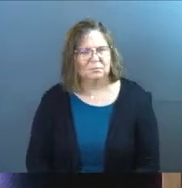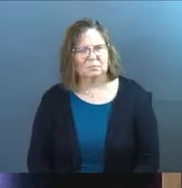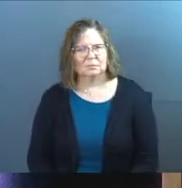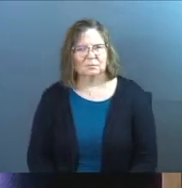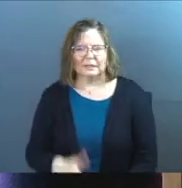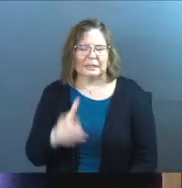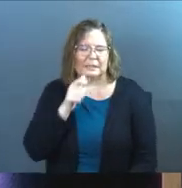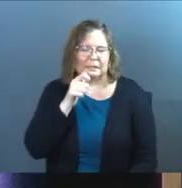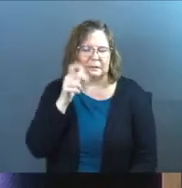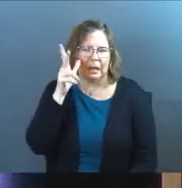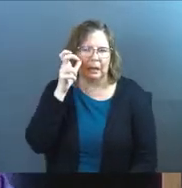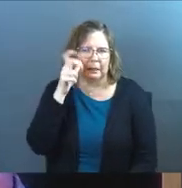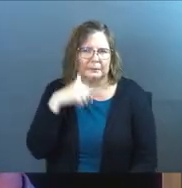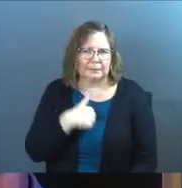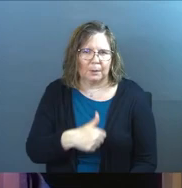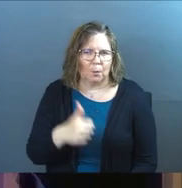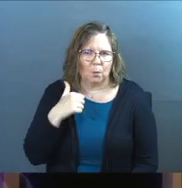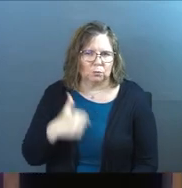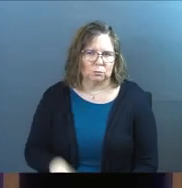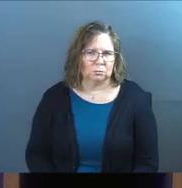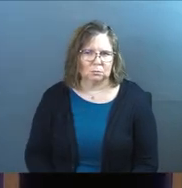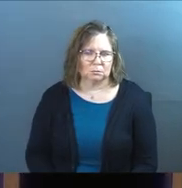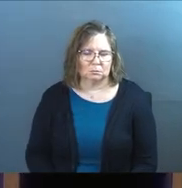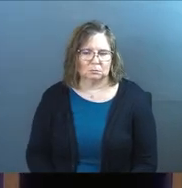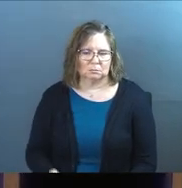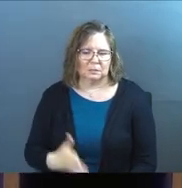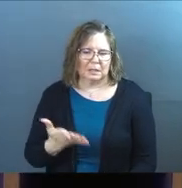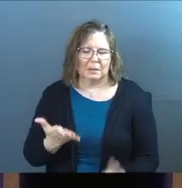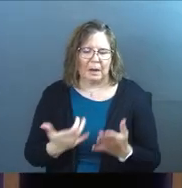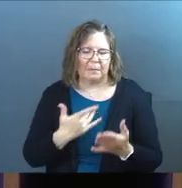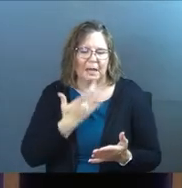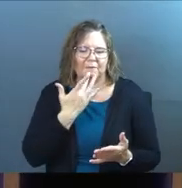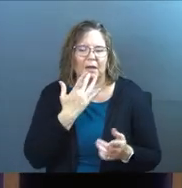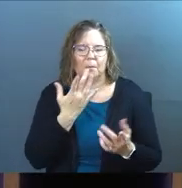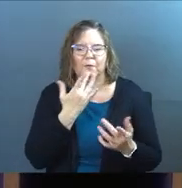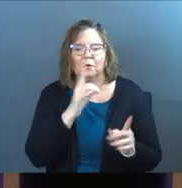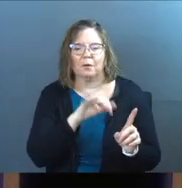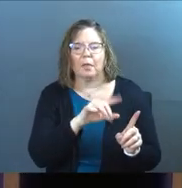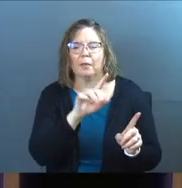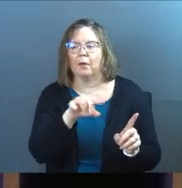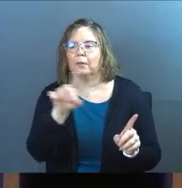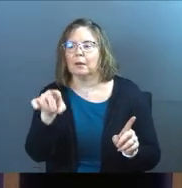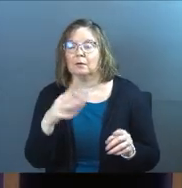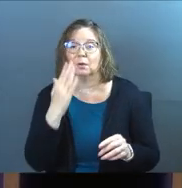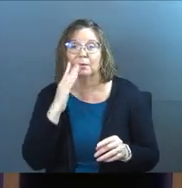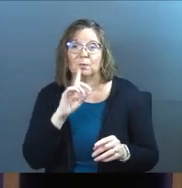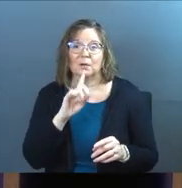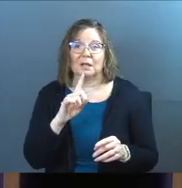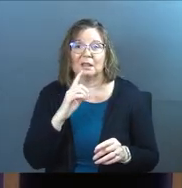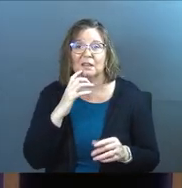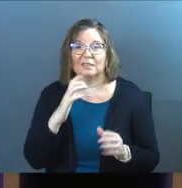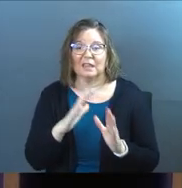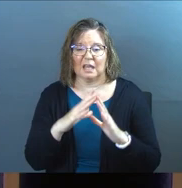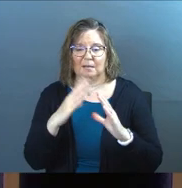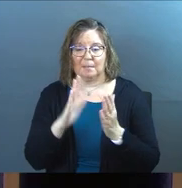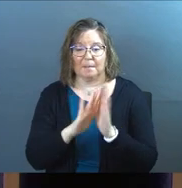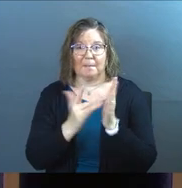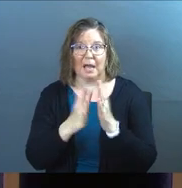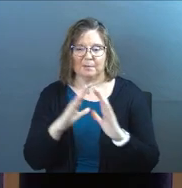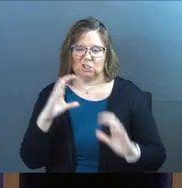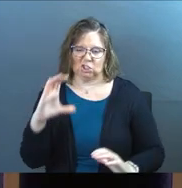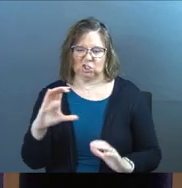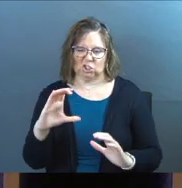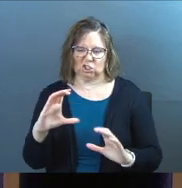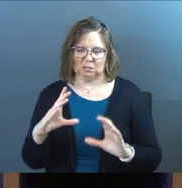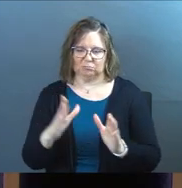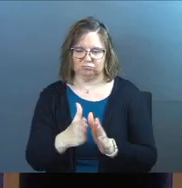He's probably not going to listen to me. He's probably got favorites out there. You know those people with those really thick leather-bound Bibles? They get